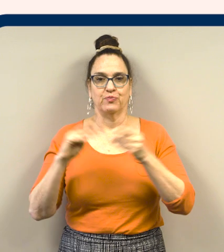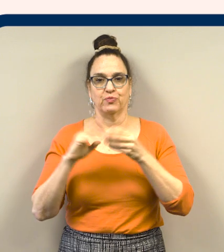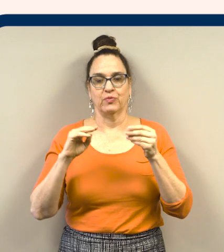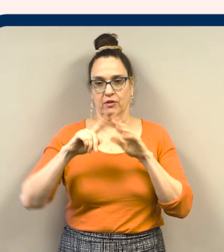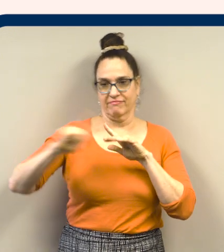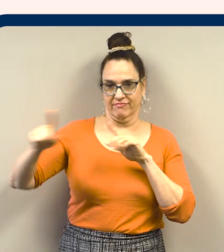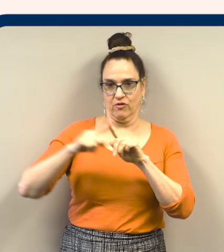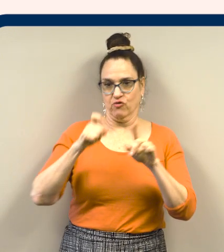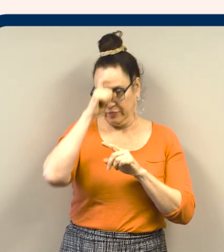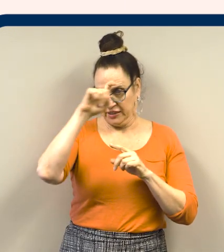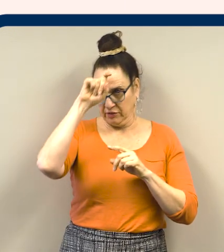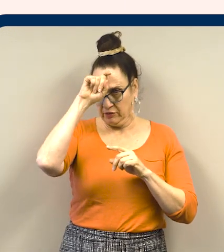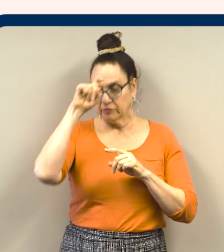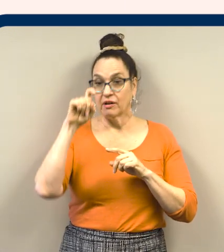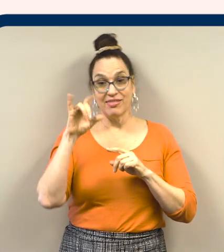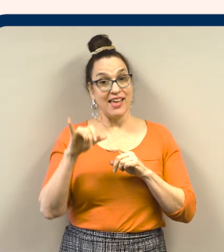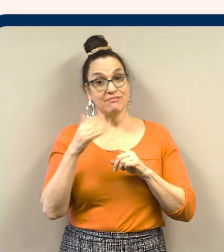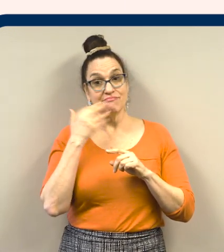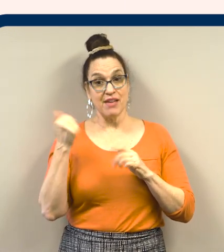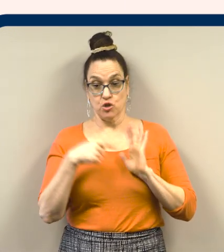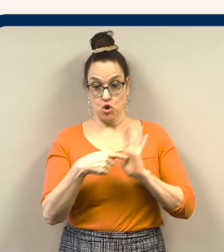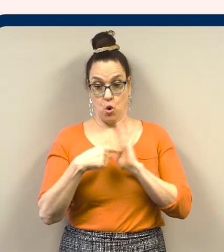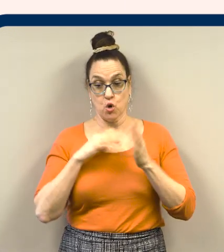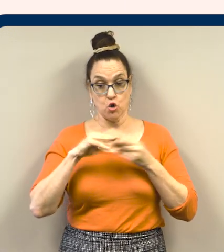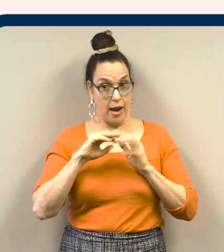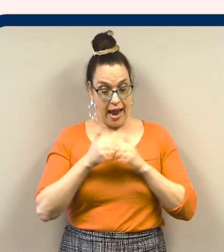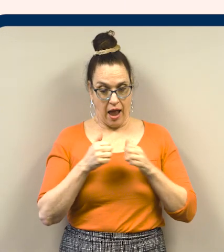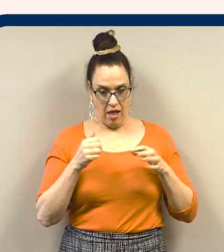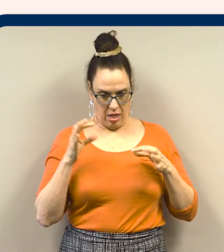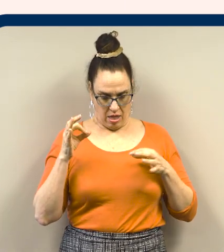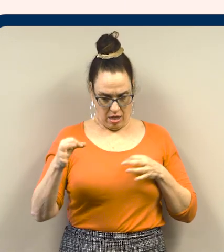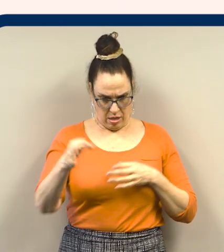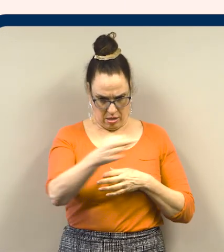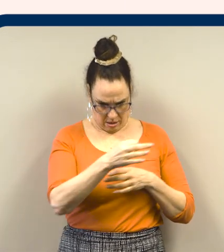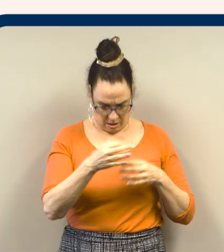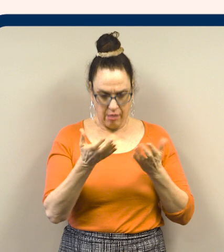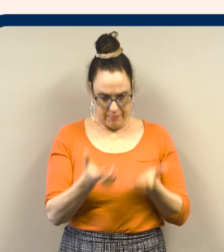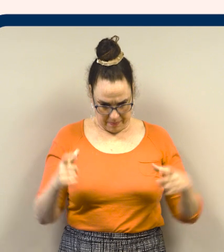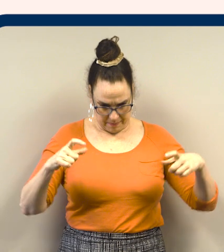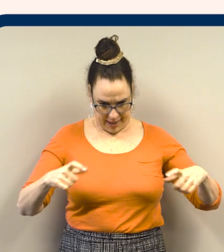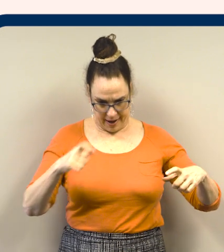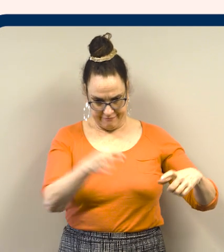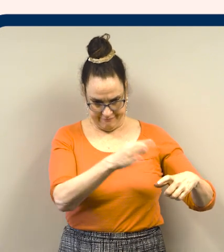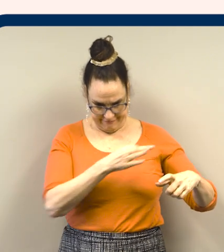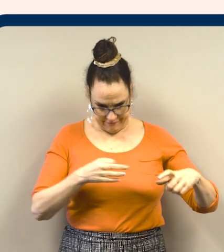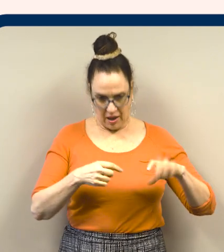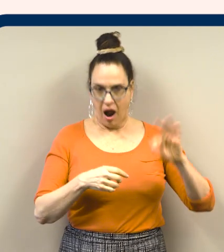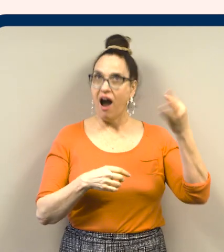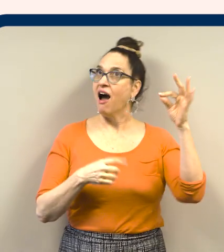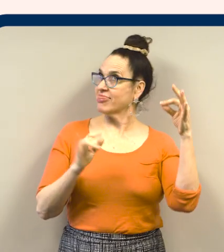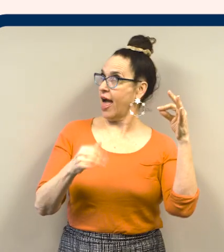of Exodus. This is best represented by the Seder plate, which we eat various foods off of